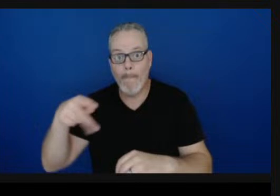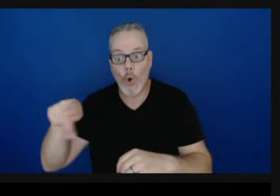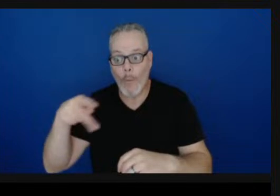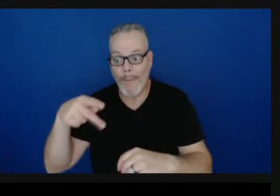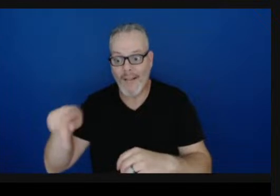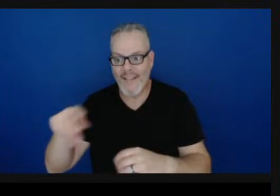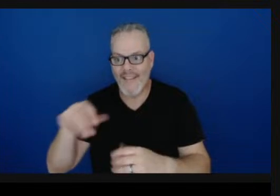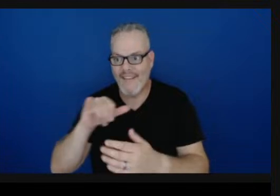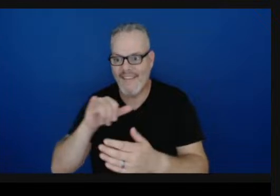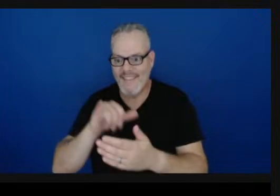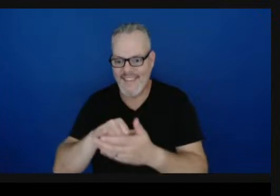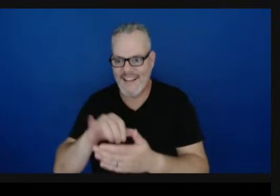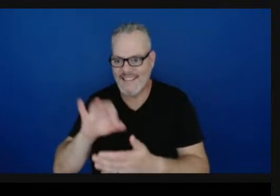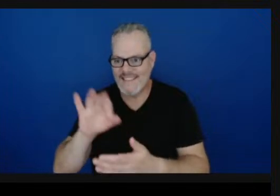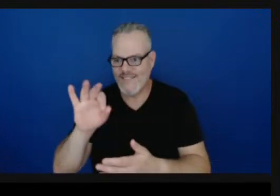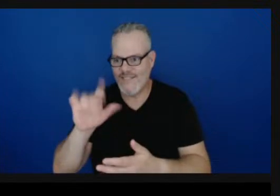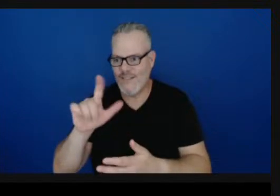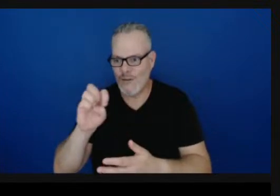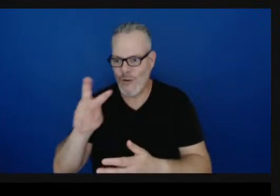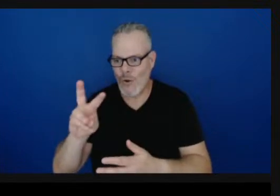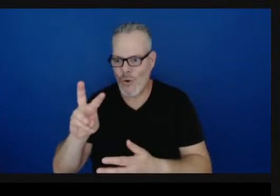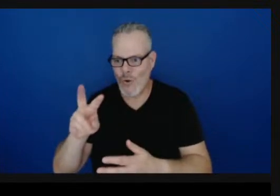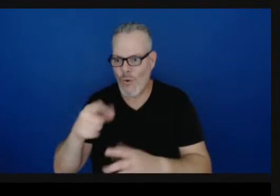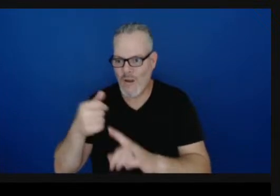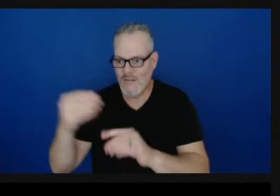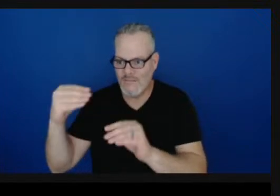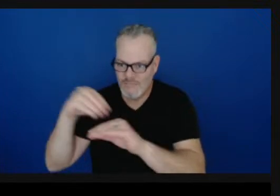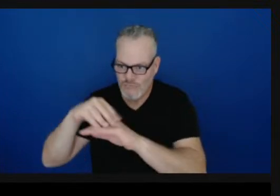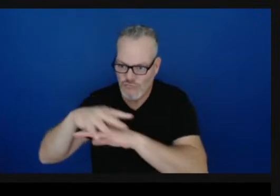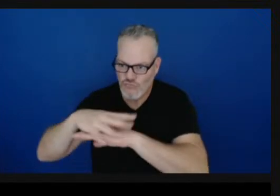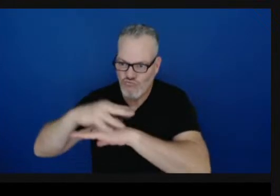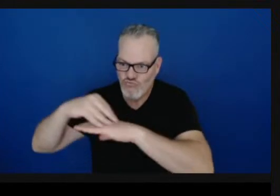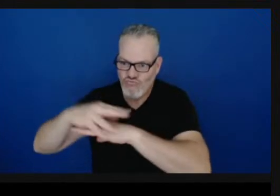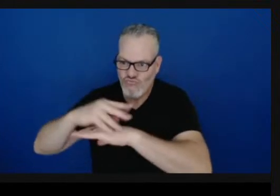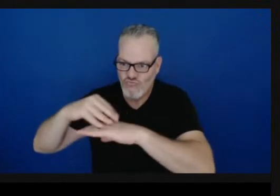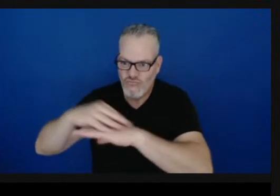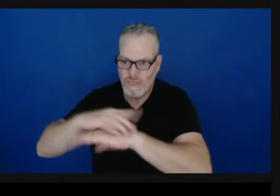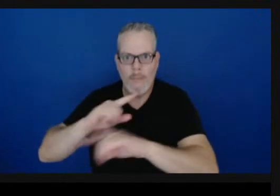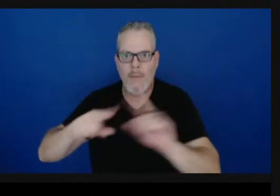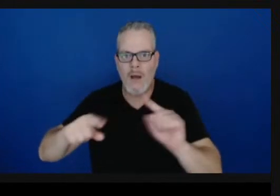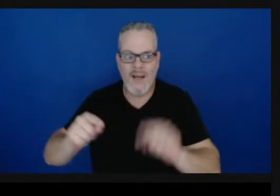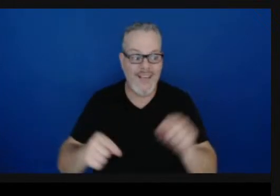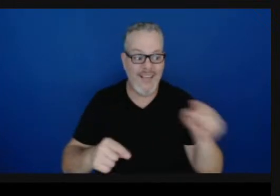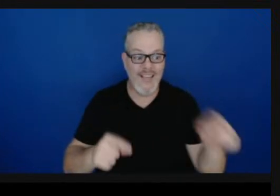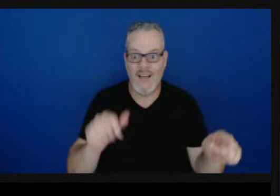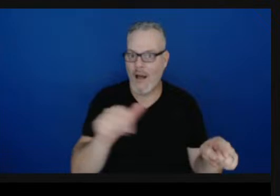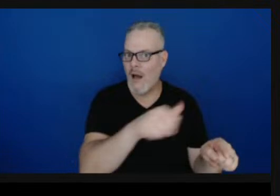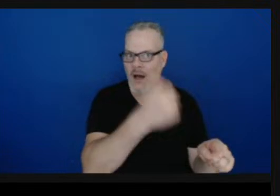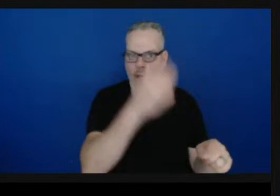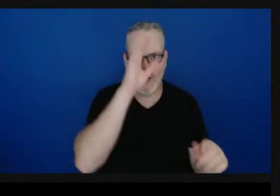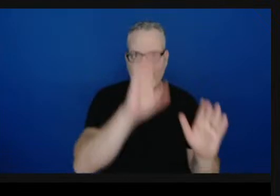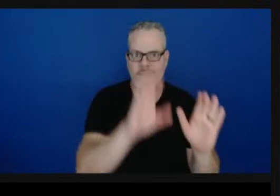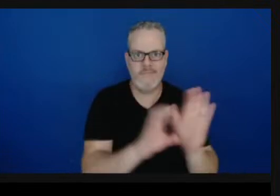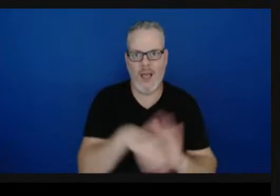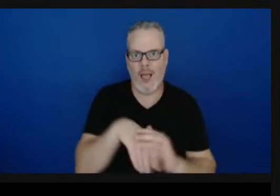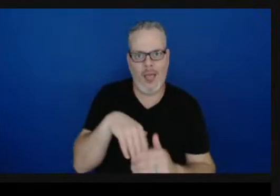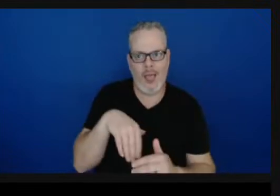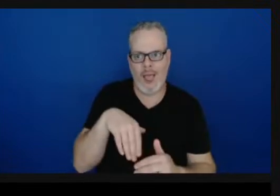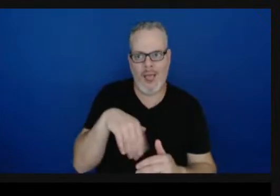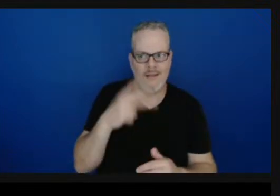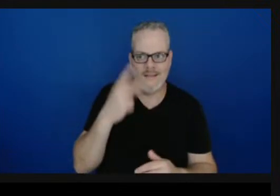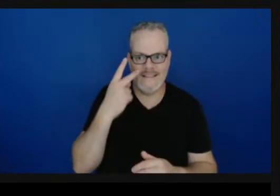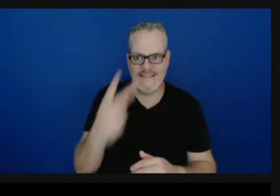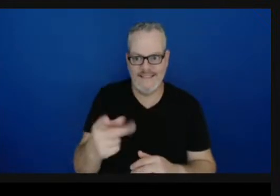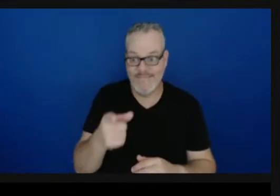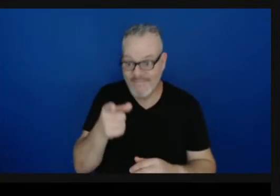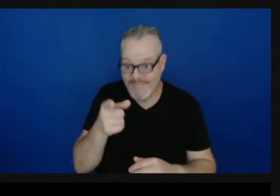Kilauea flow is. That's where the flow comes down in. So we're probably something like this now, if you had to guess, right? Which you can